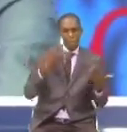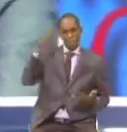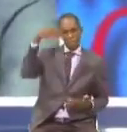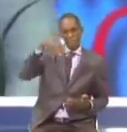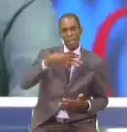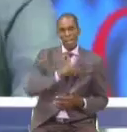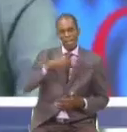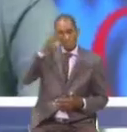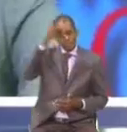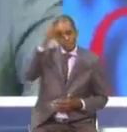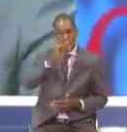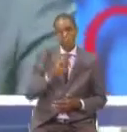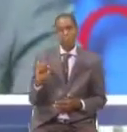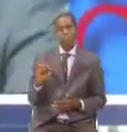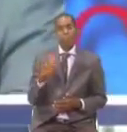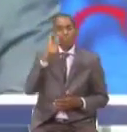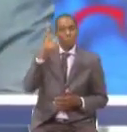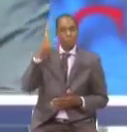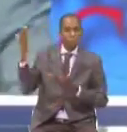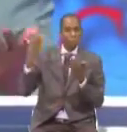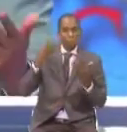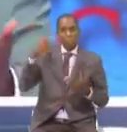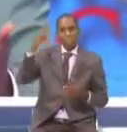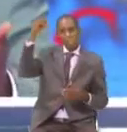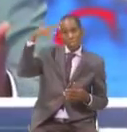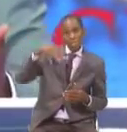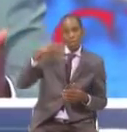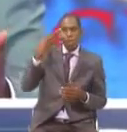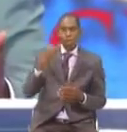you. It's going to bring the light, the light of